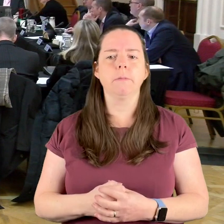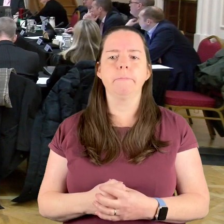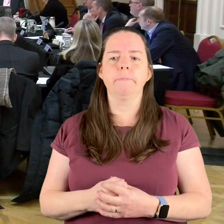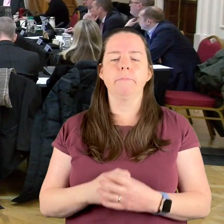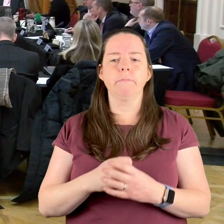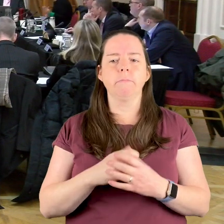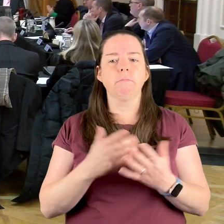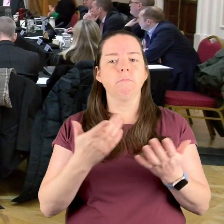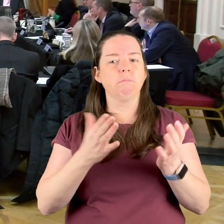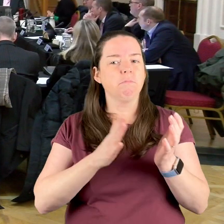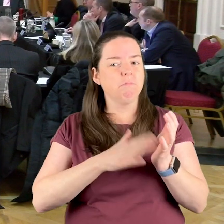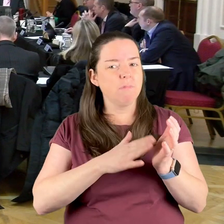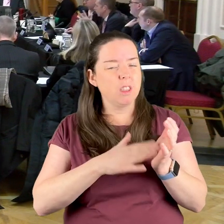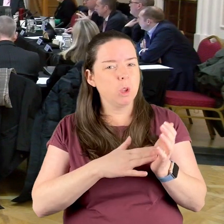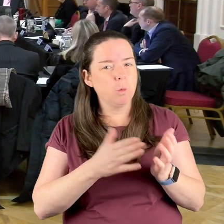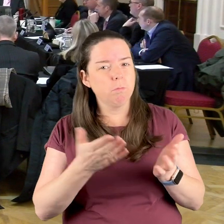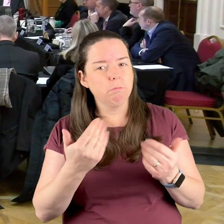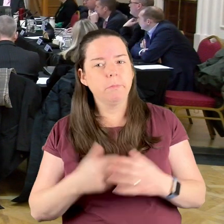Thank you, Jacqueline.